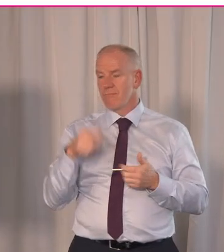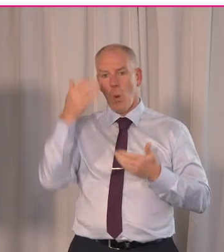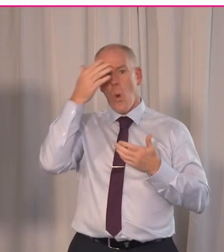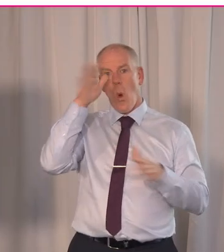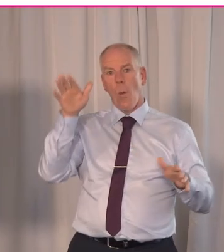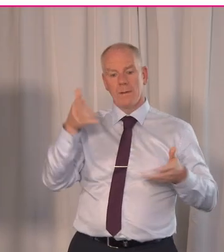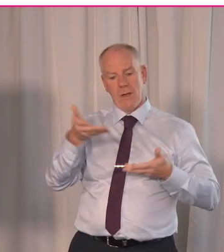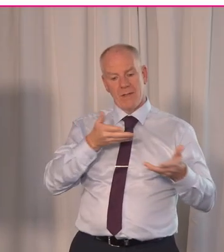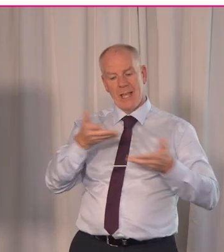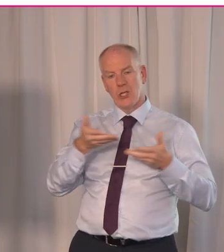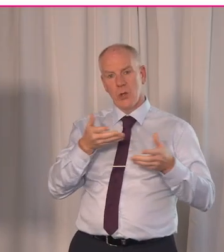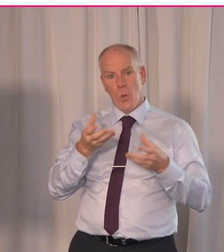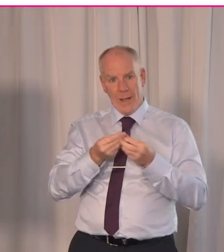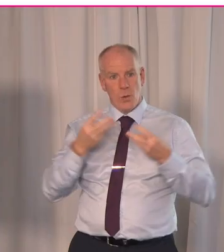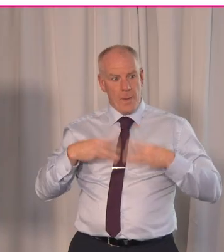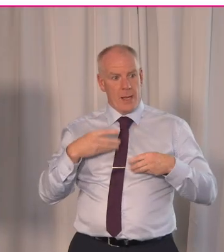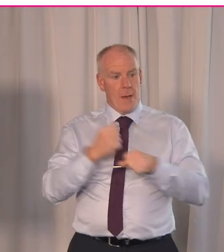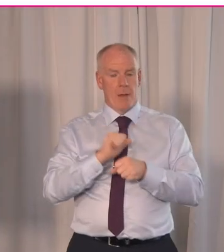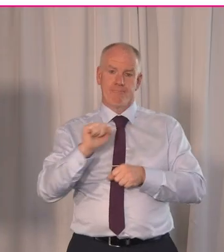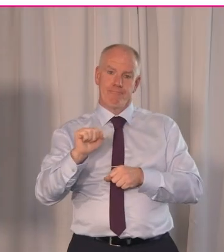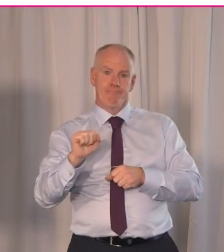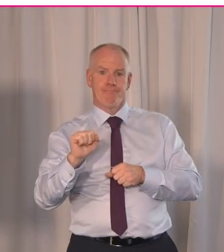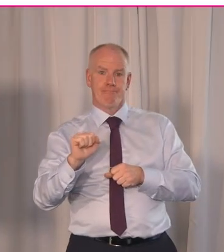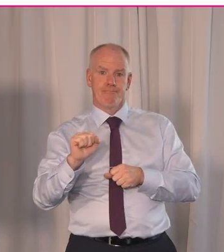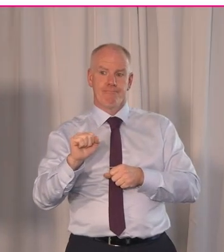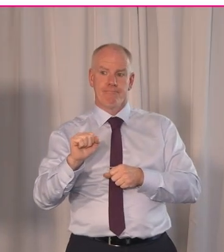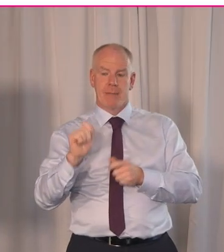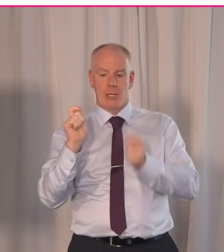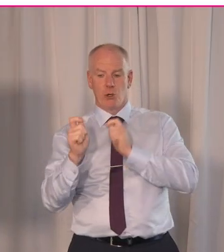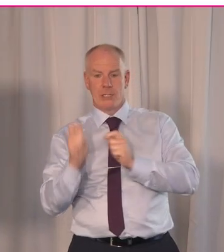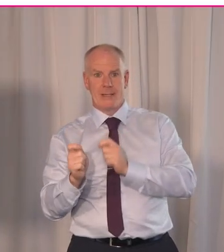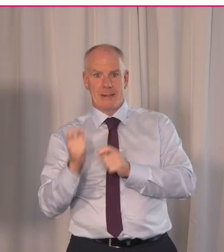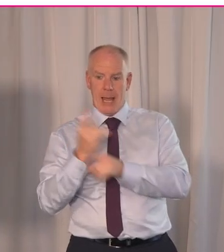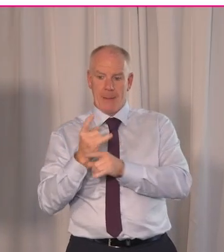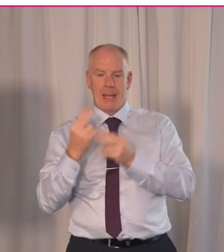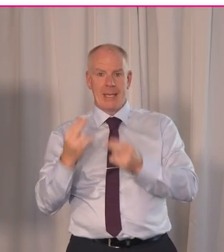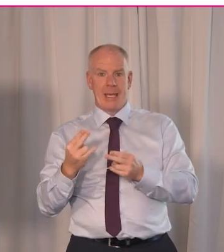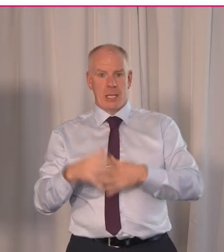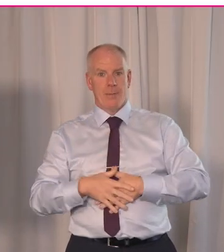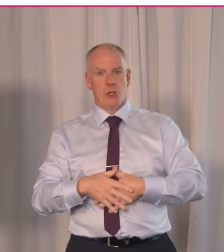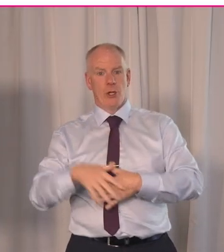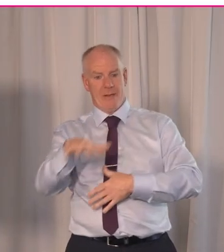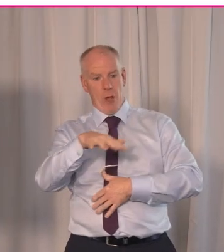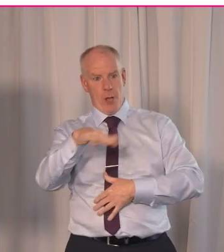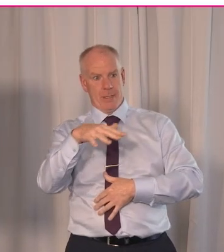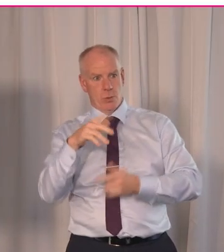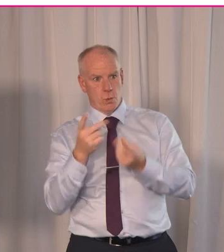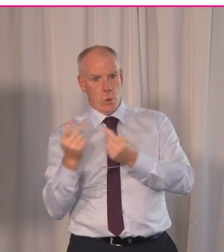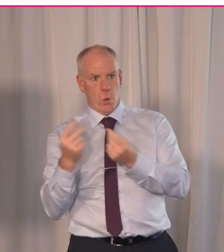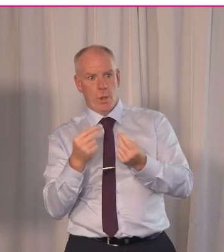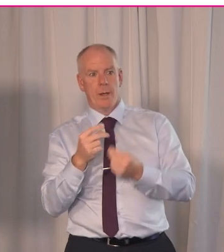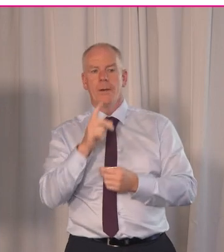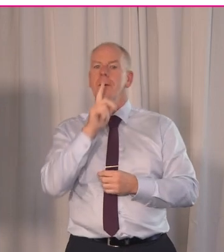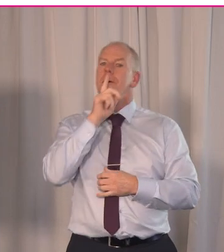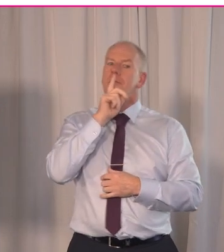dialogues with women about what adjustments they might need making in the maternity environment.